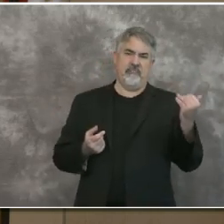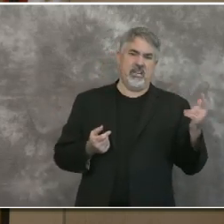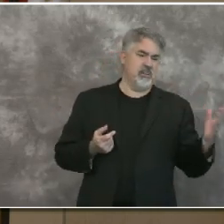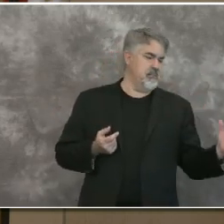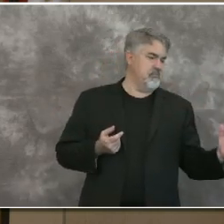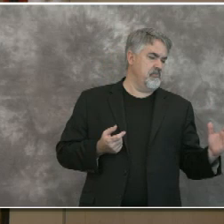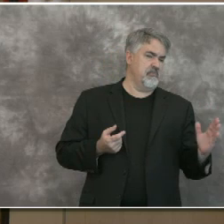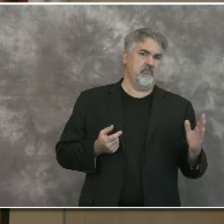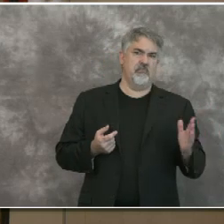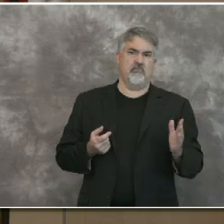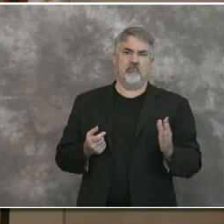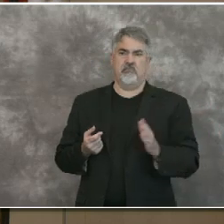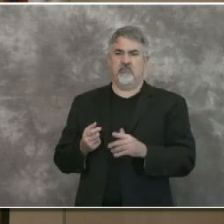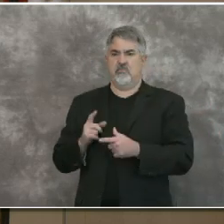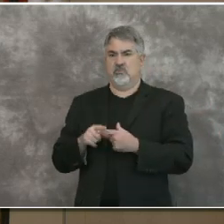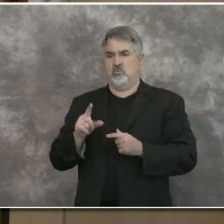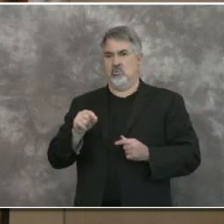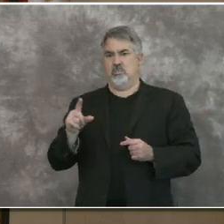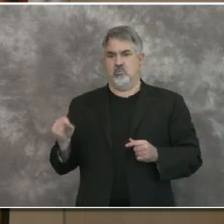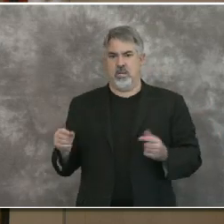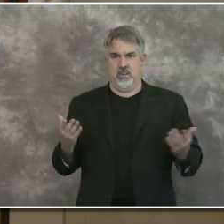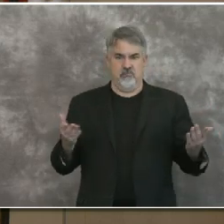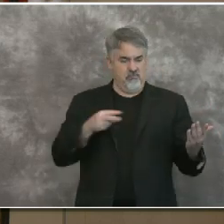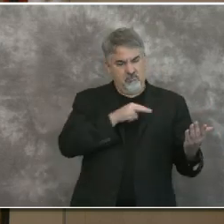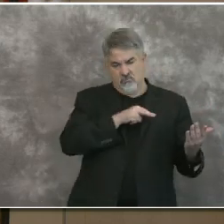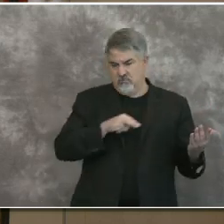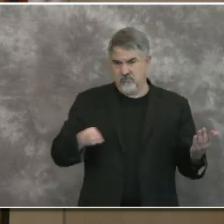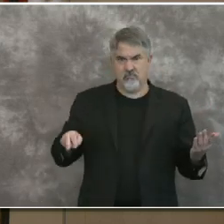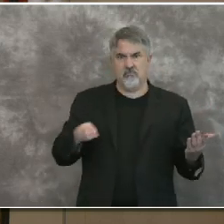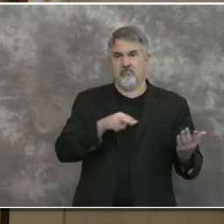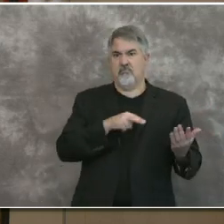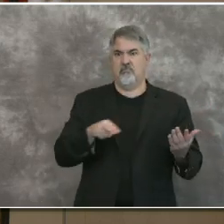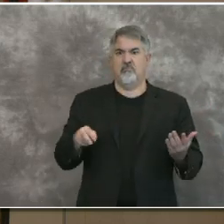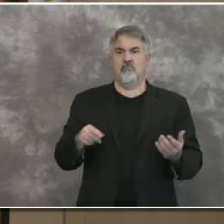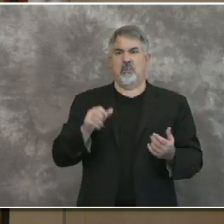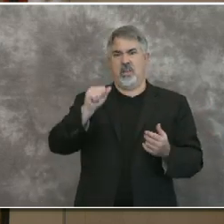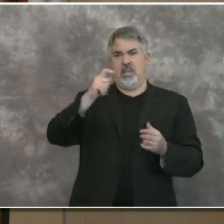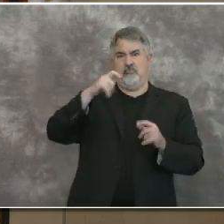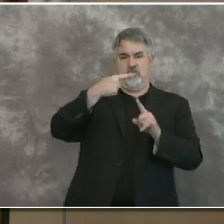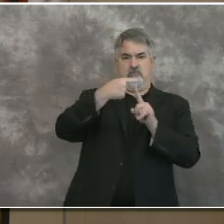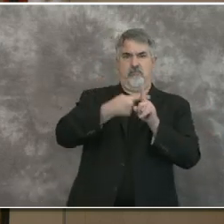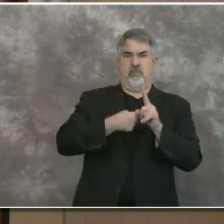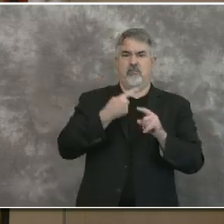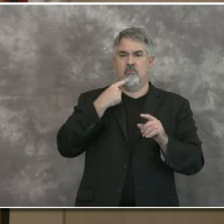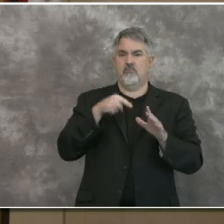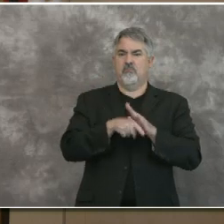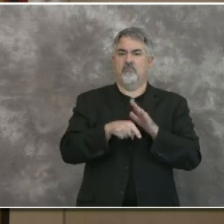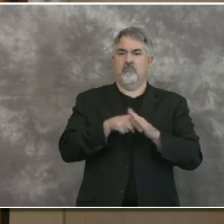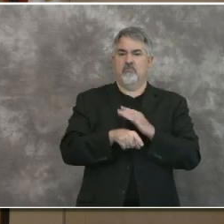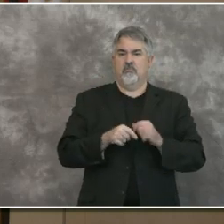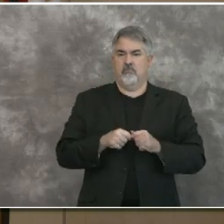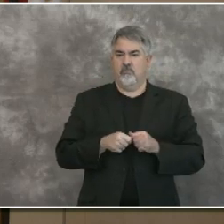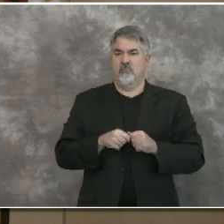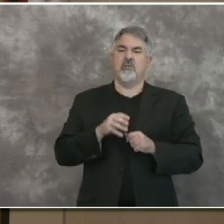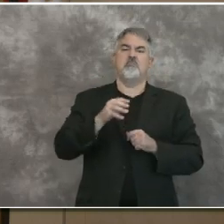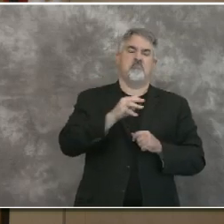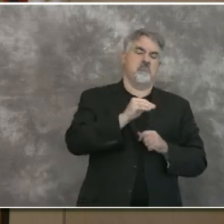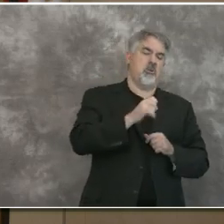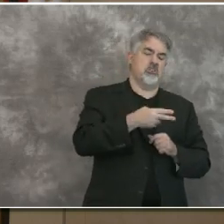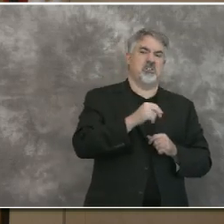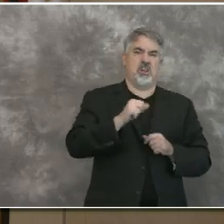of this fiscal year in 1920. And and I'll give you both March and April, last